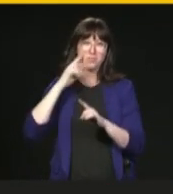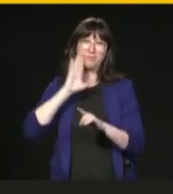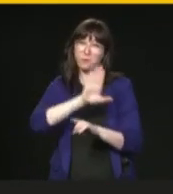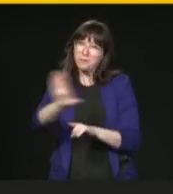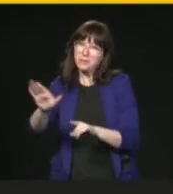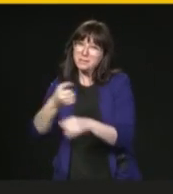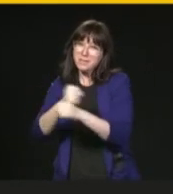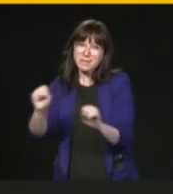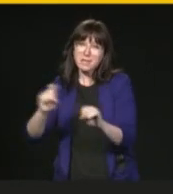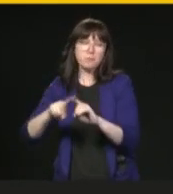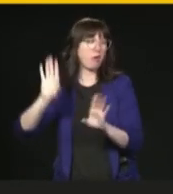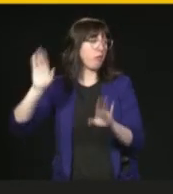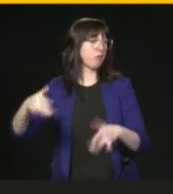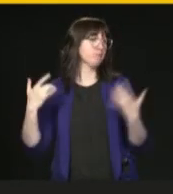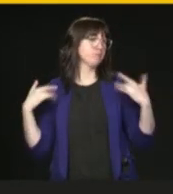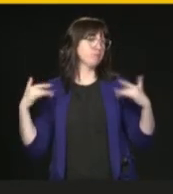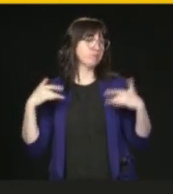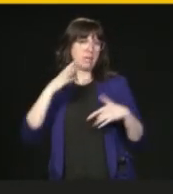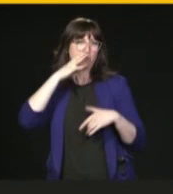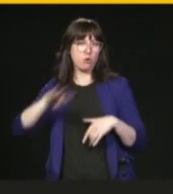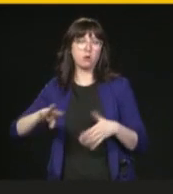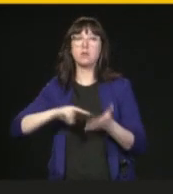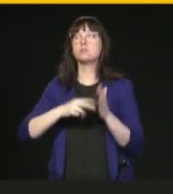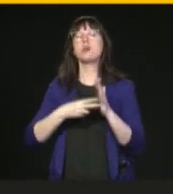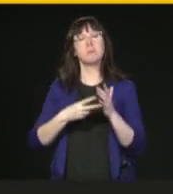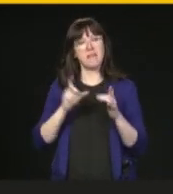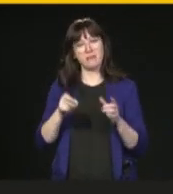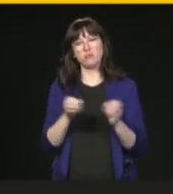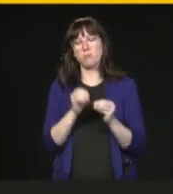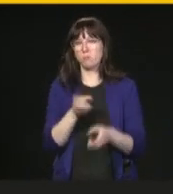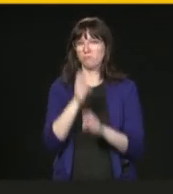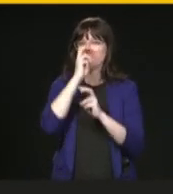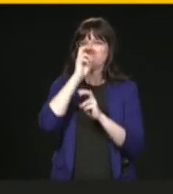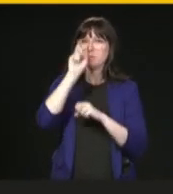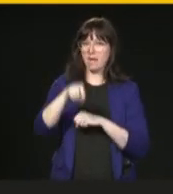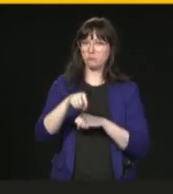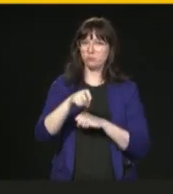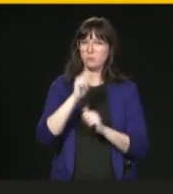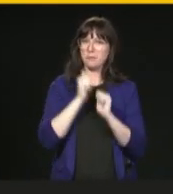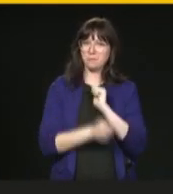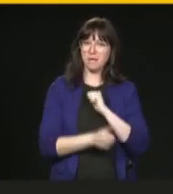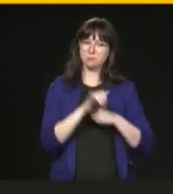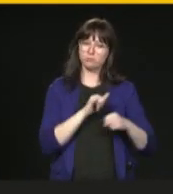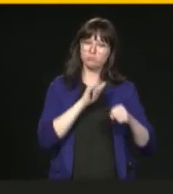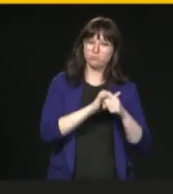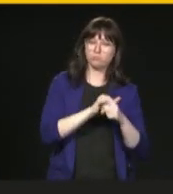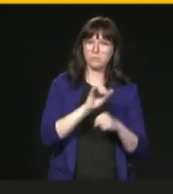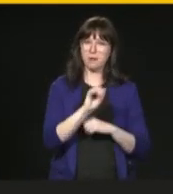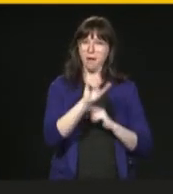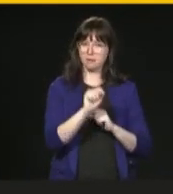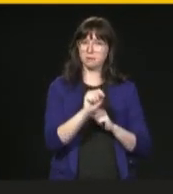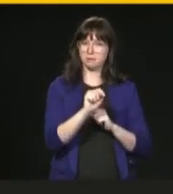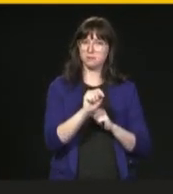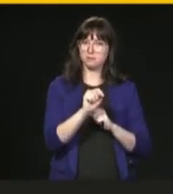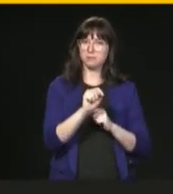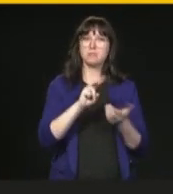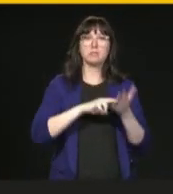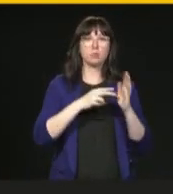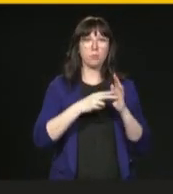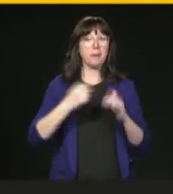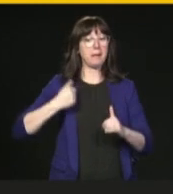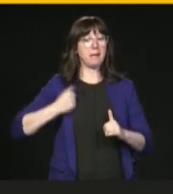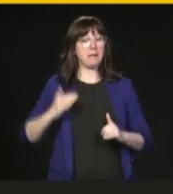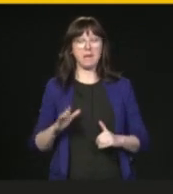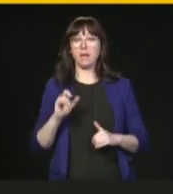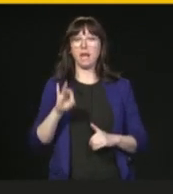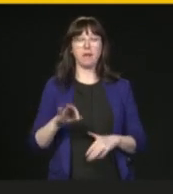is why we've had to take this next step of bringing in the Quarantine Act to ensure that Canadians who